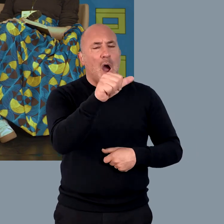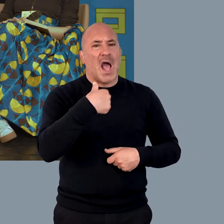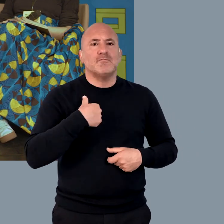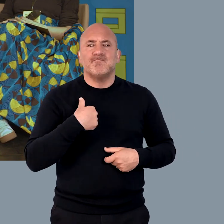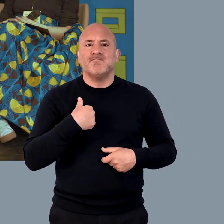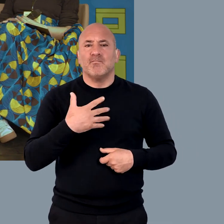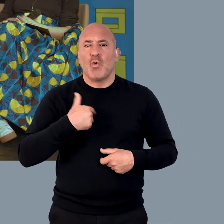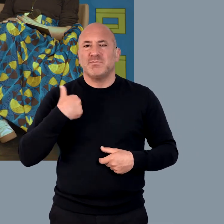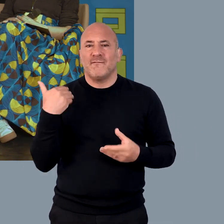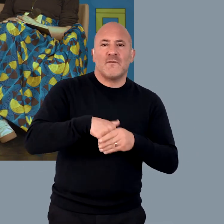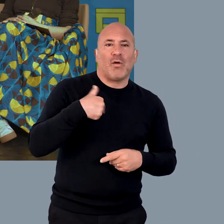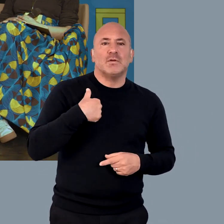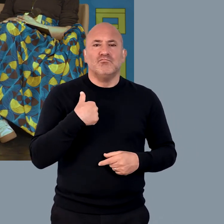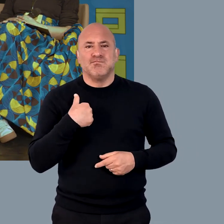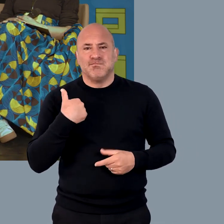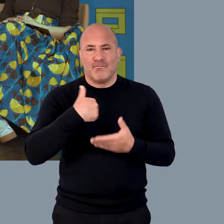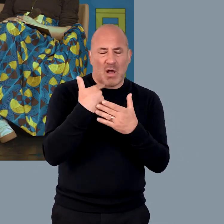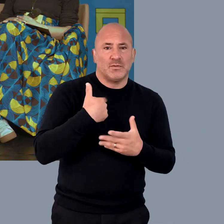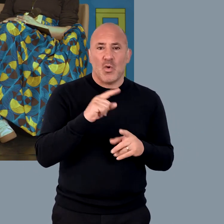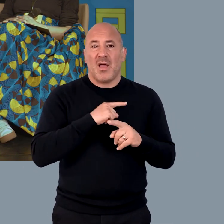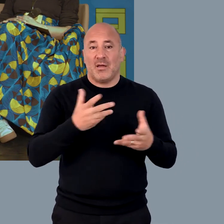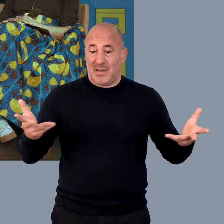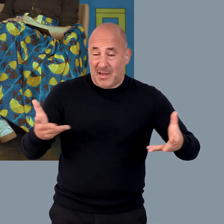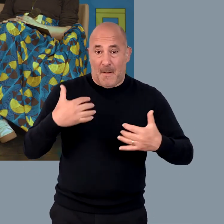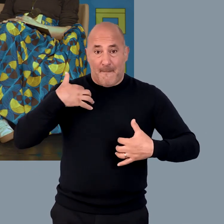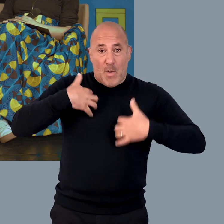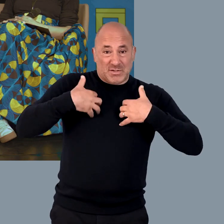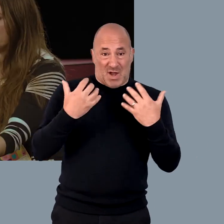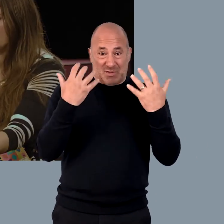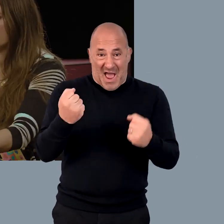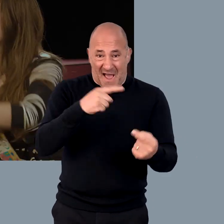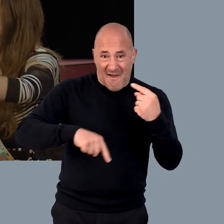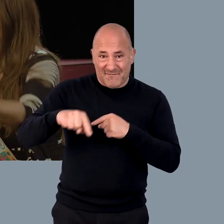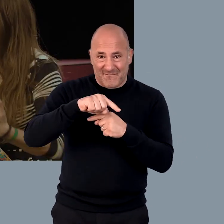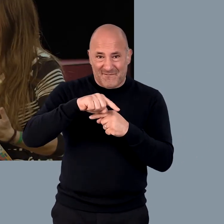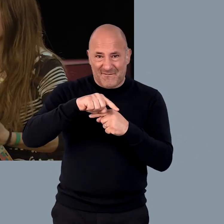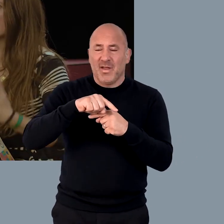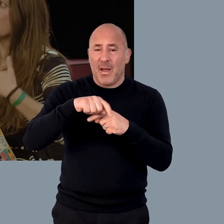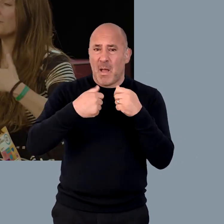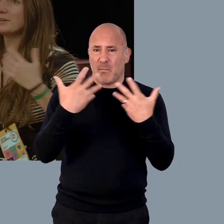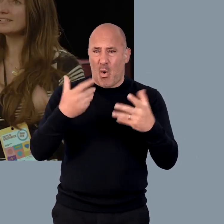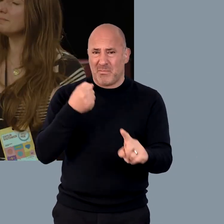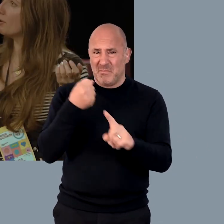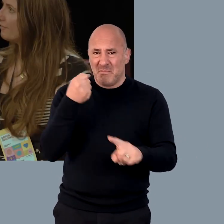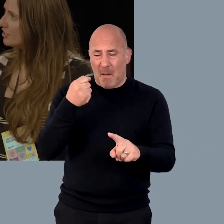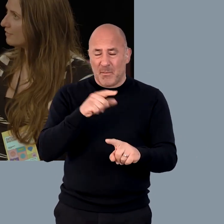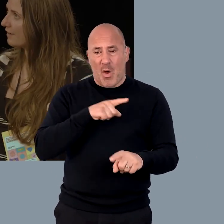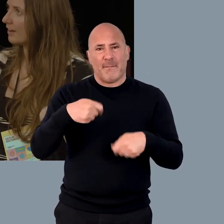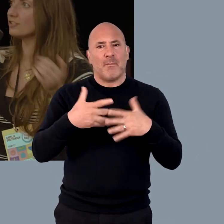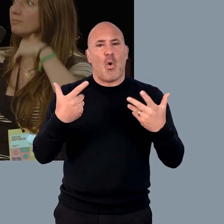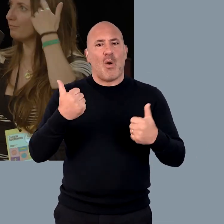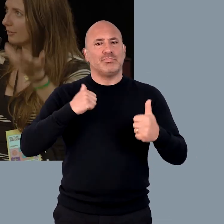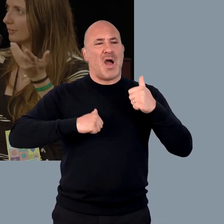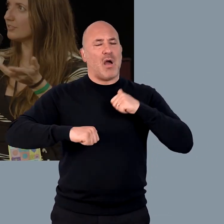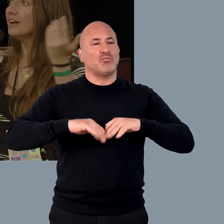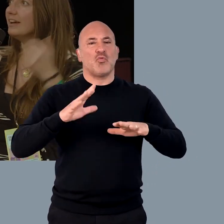easier to invite people to be part of the conversation, give them a sense of ownership, make sure that they're a part of it, because then once again, motivation